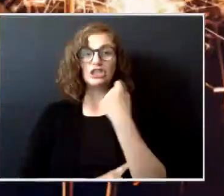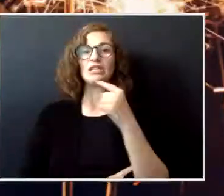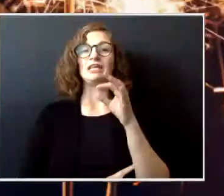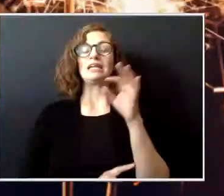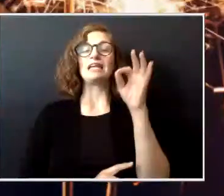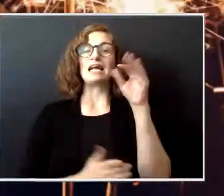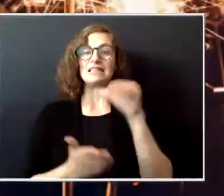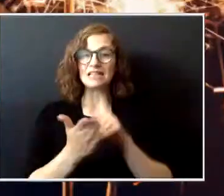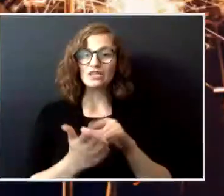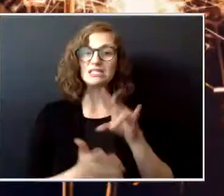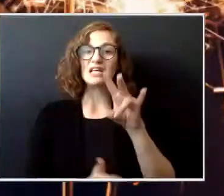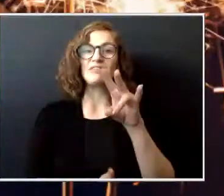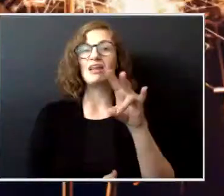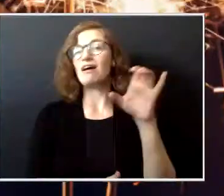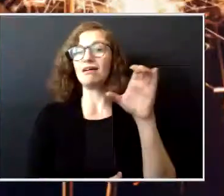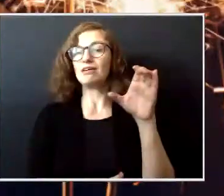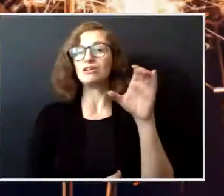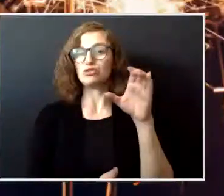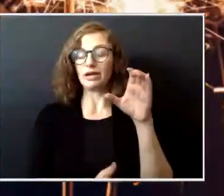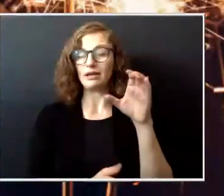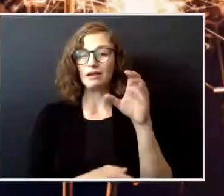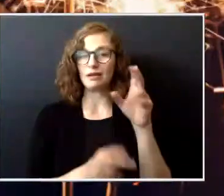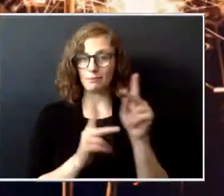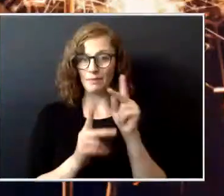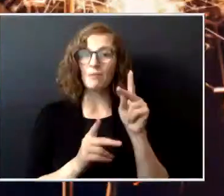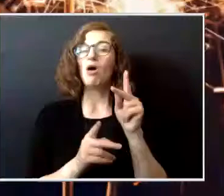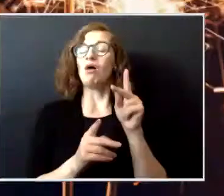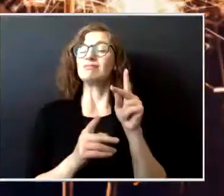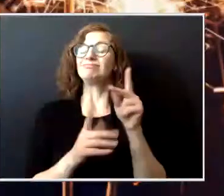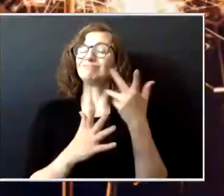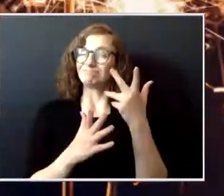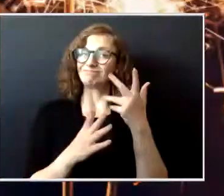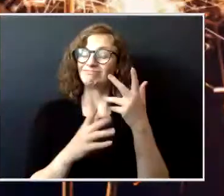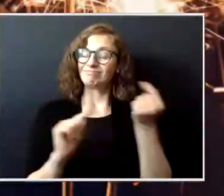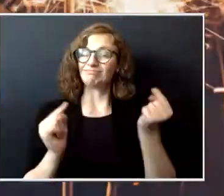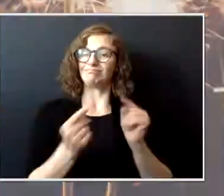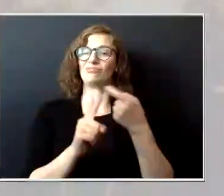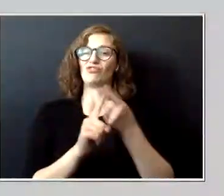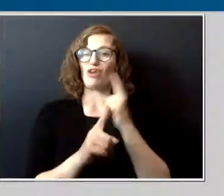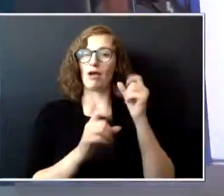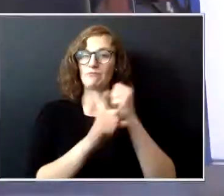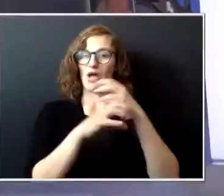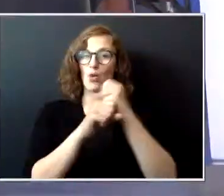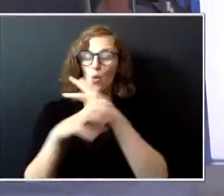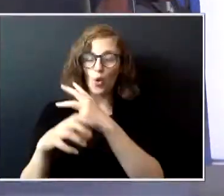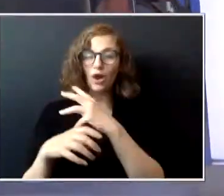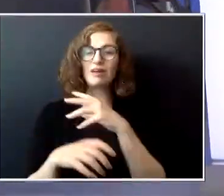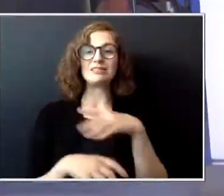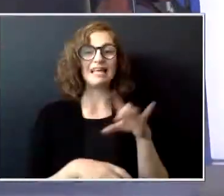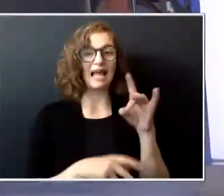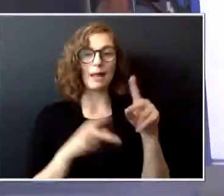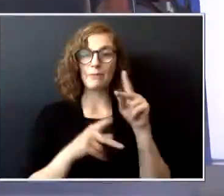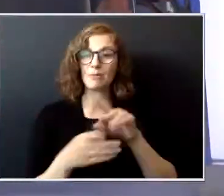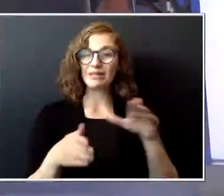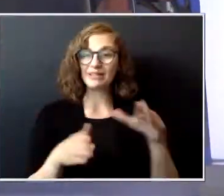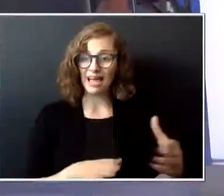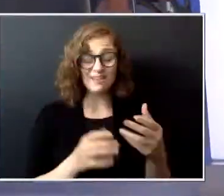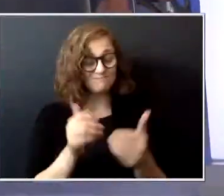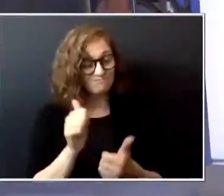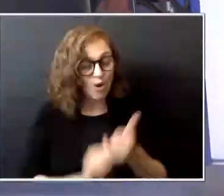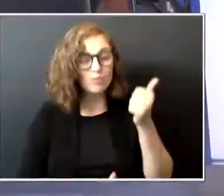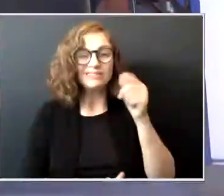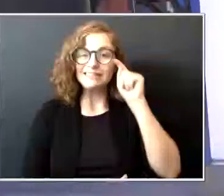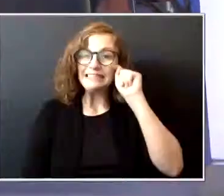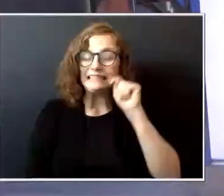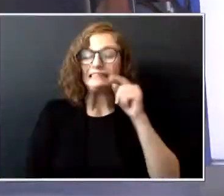were among teens and children. Dr. Slater, Dr. Bhavsar, do you think some people simply don't appreciate the danger, or they just think it's